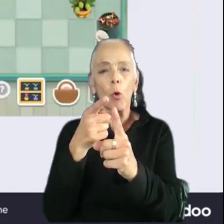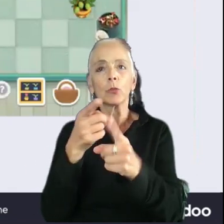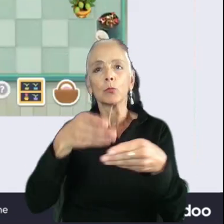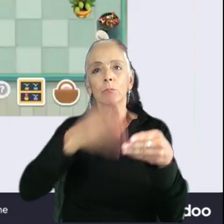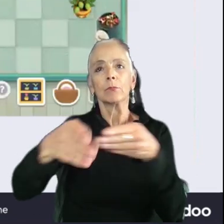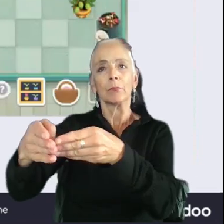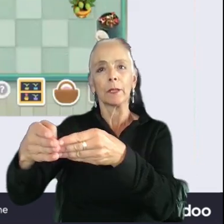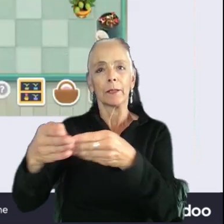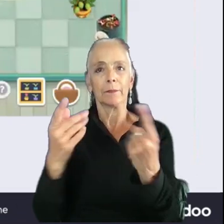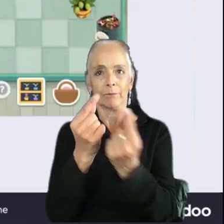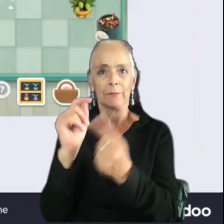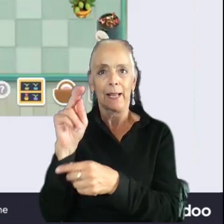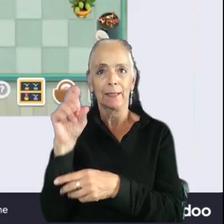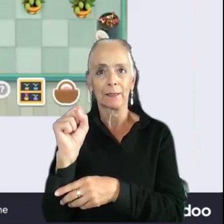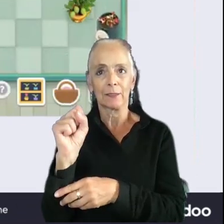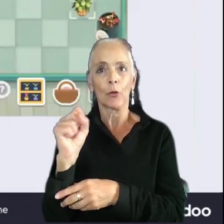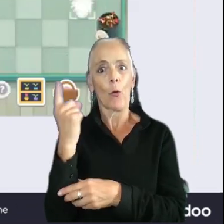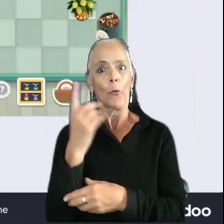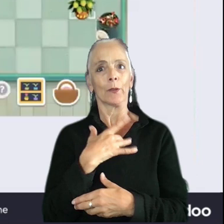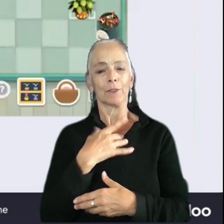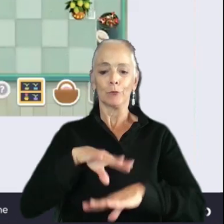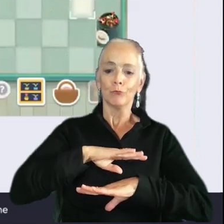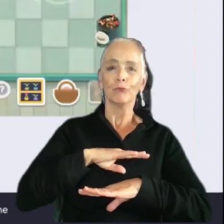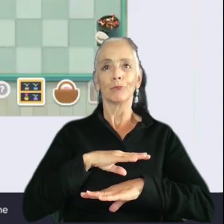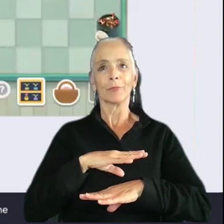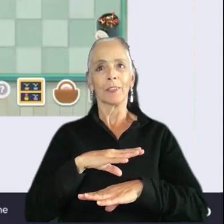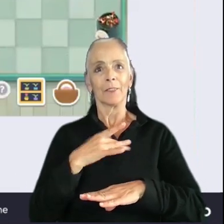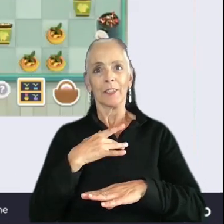there is also a constant feeling of progression and productivity.